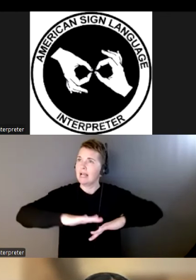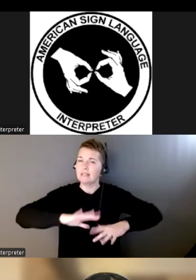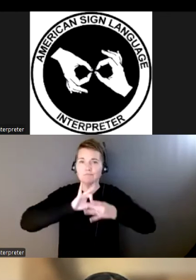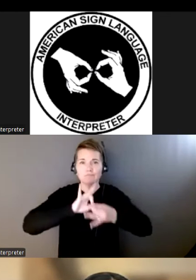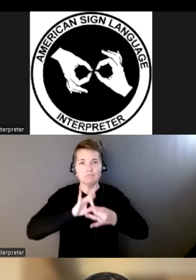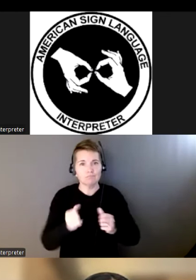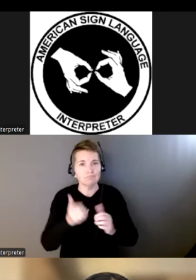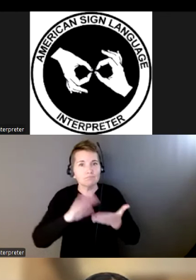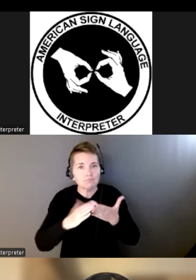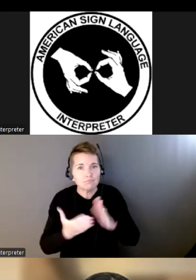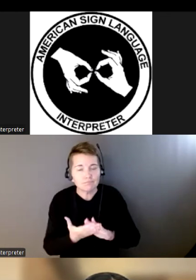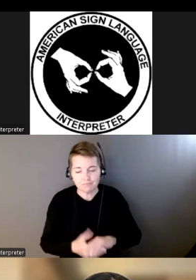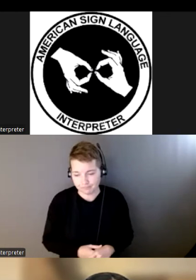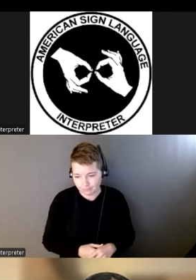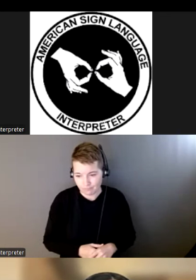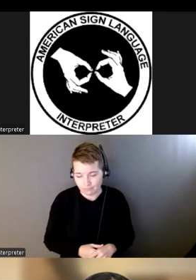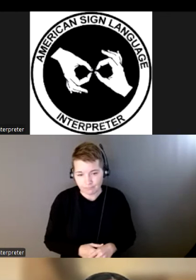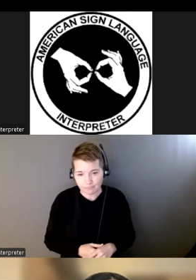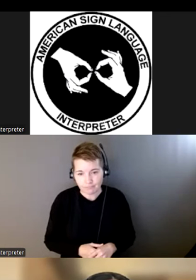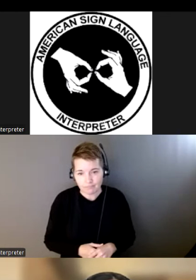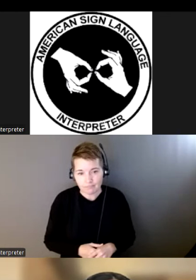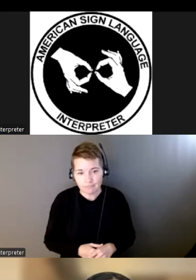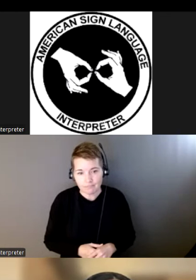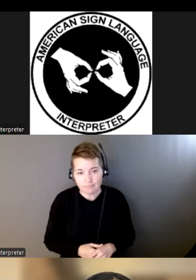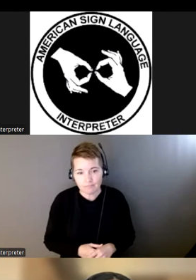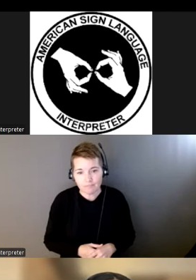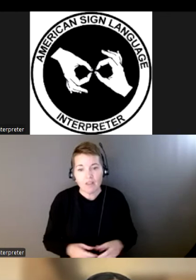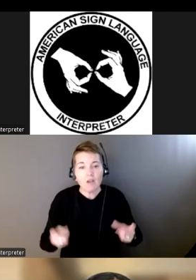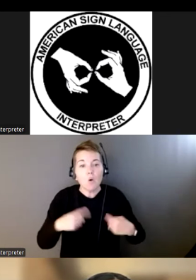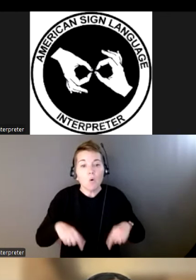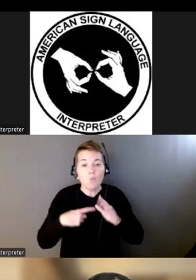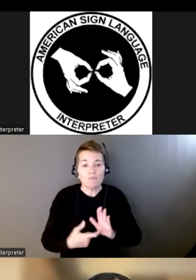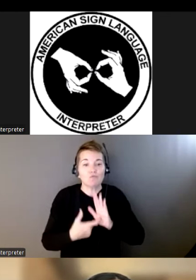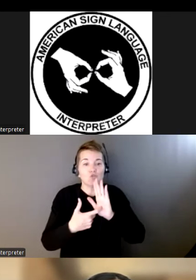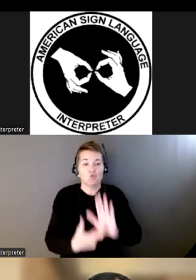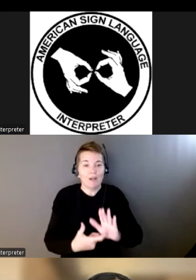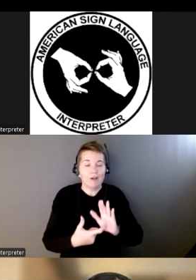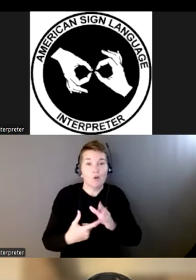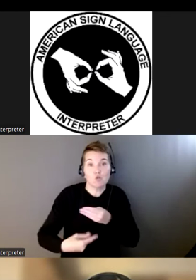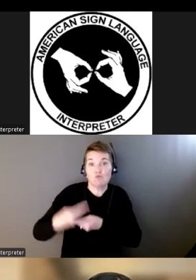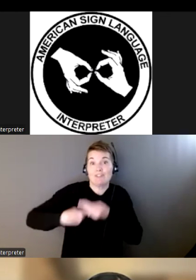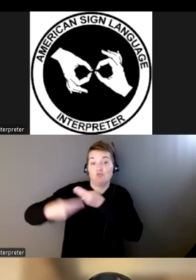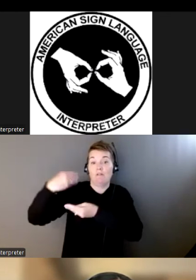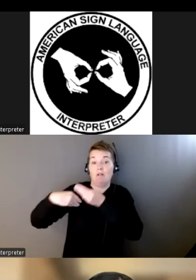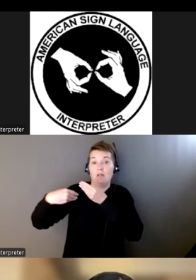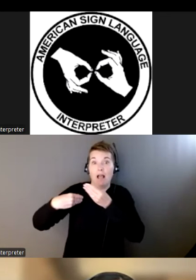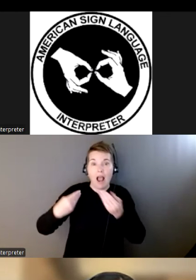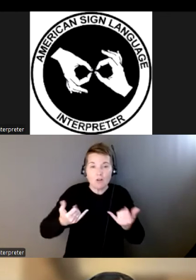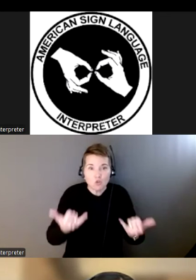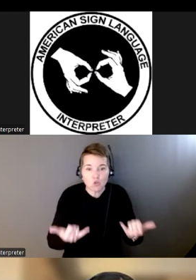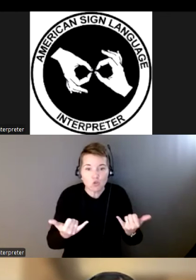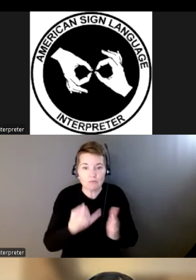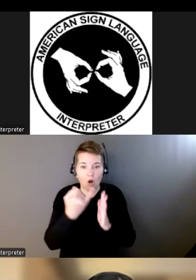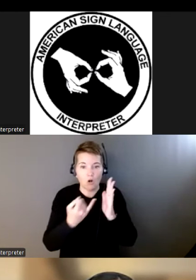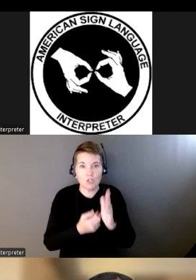We shared traditional and modern artists working with the Chekori style, and then encouraged participants of all ages to